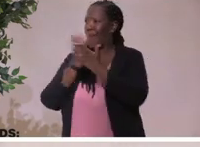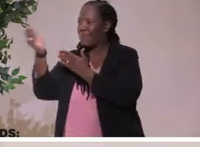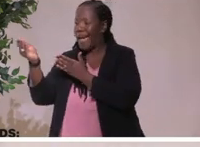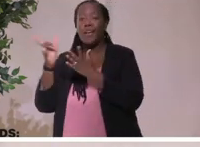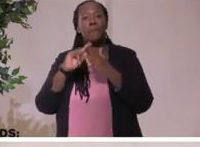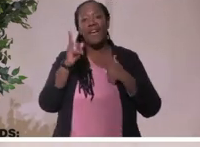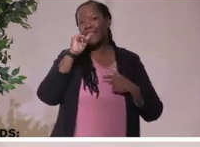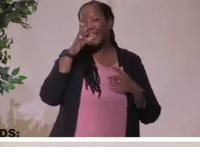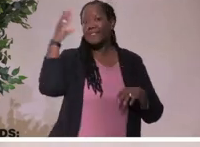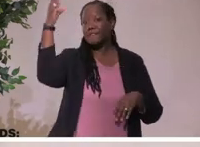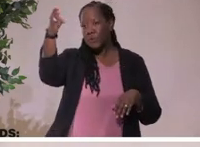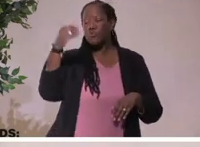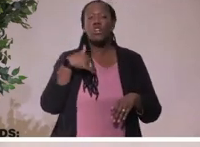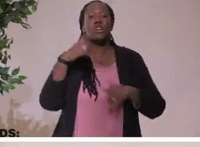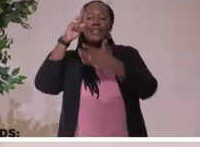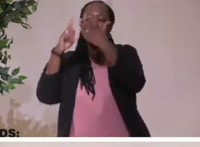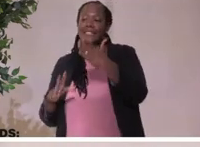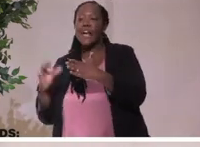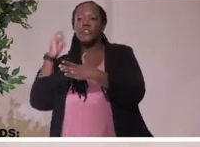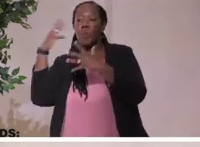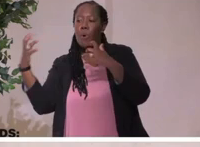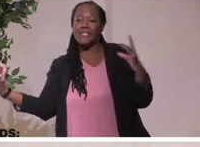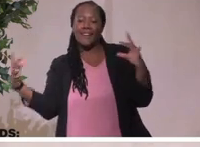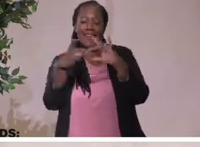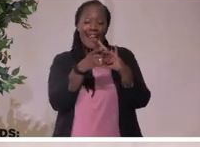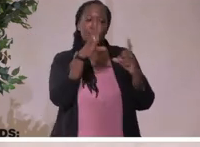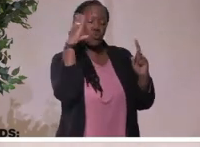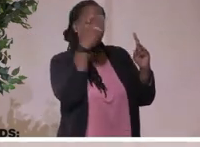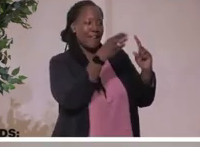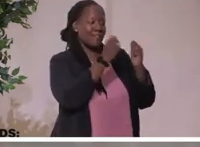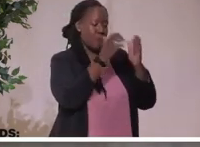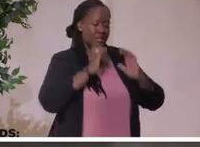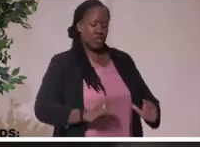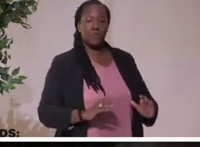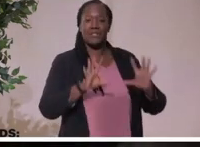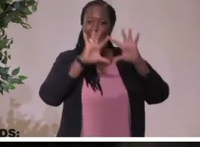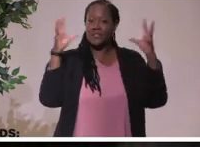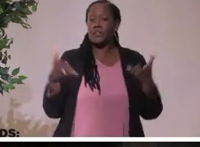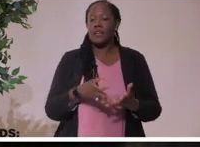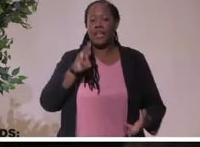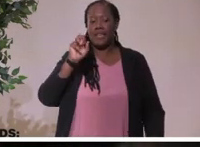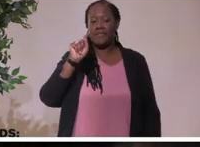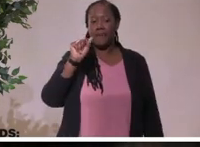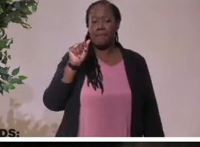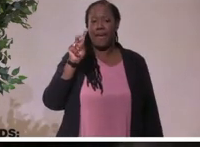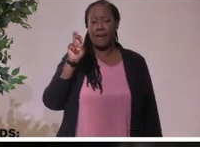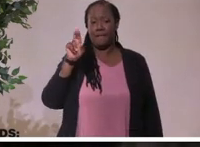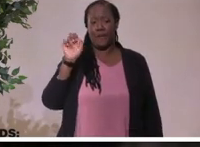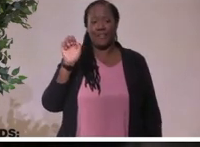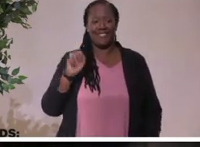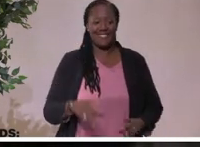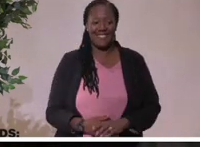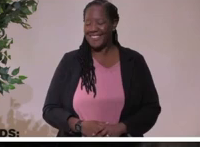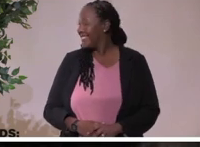directly with the consumers in the metaverse. By the way, the metaverse is coming in, baby.